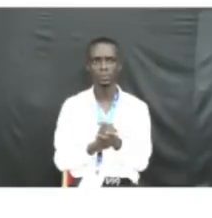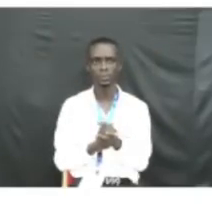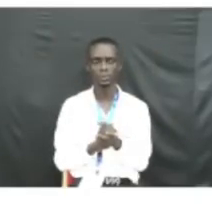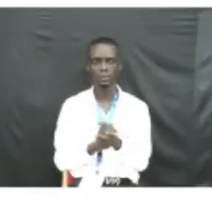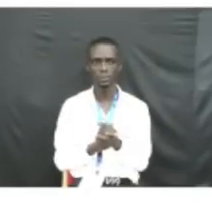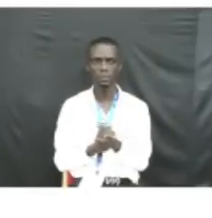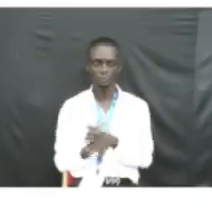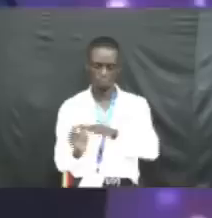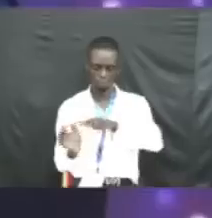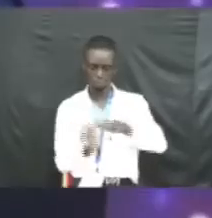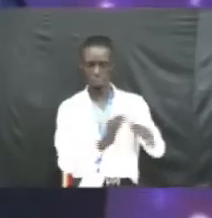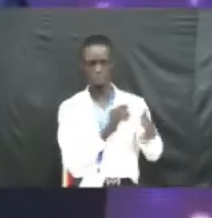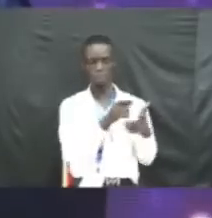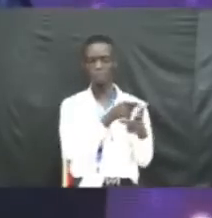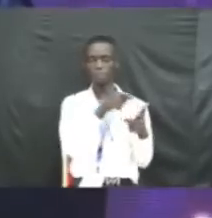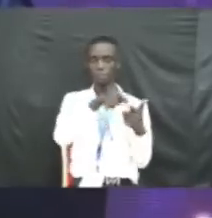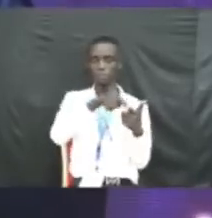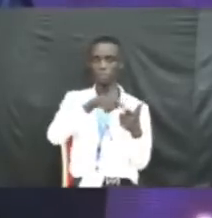Now health